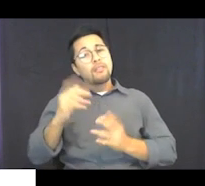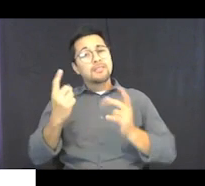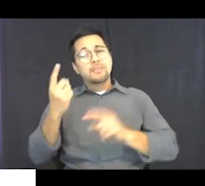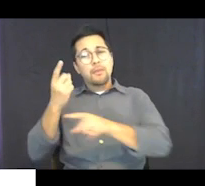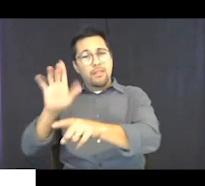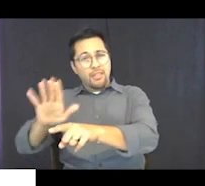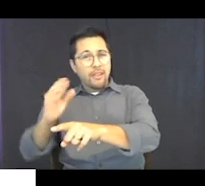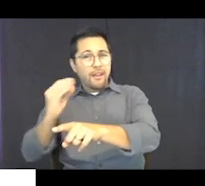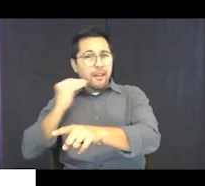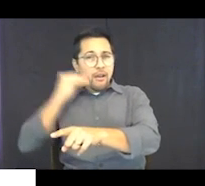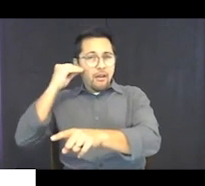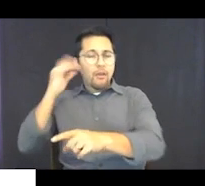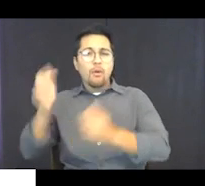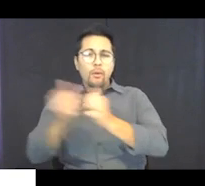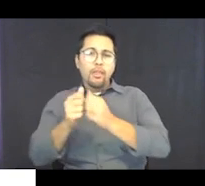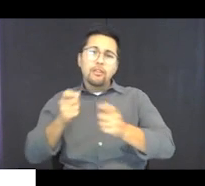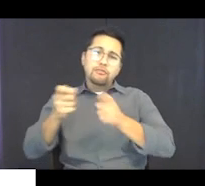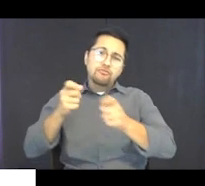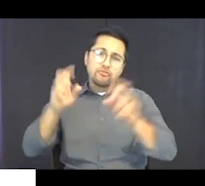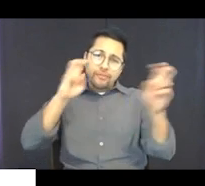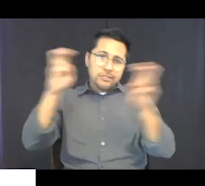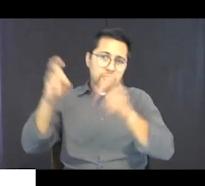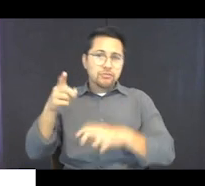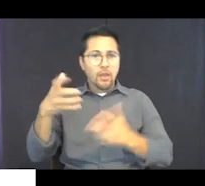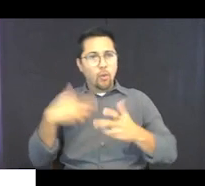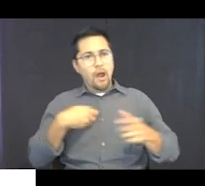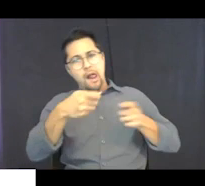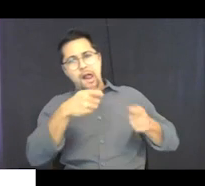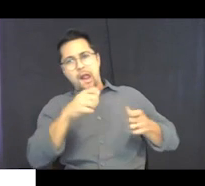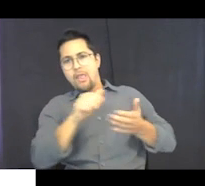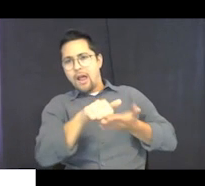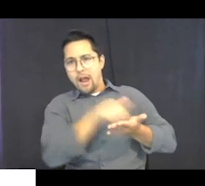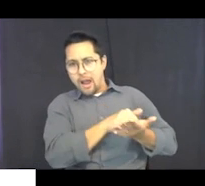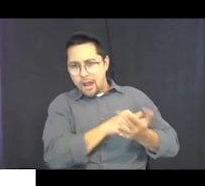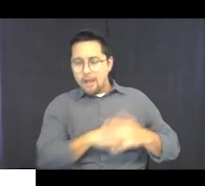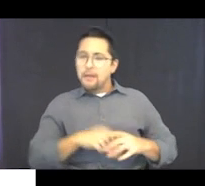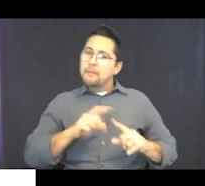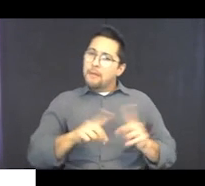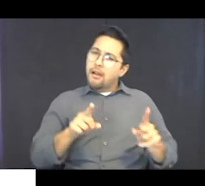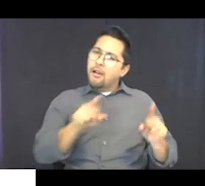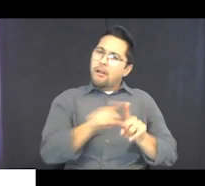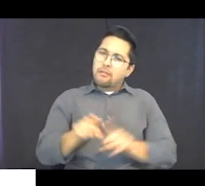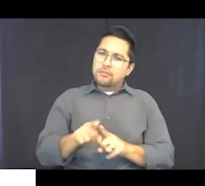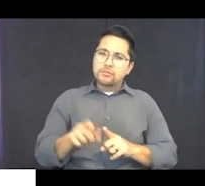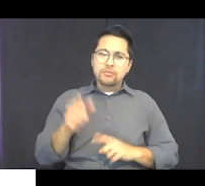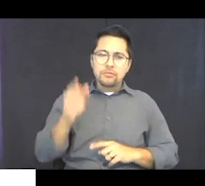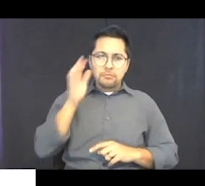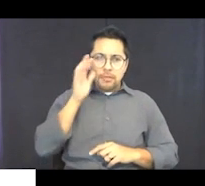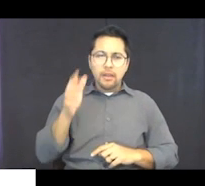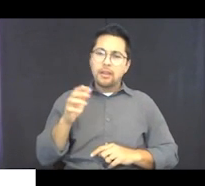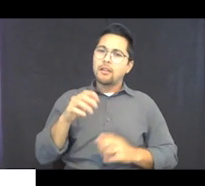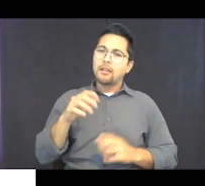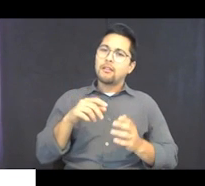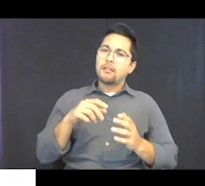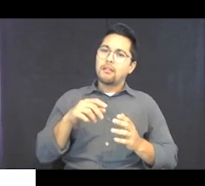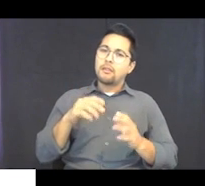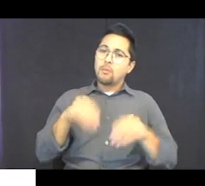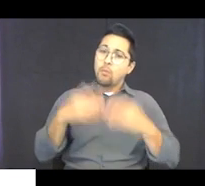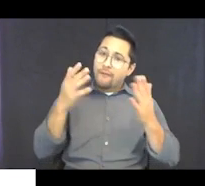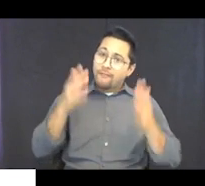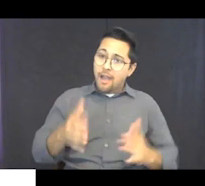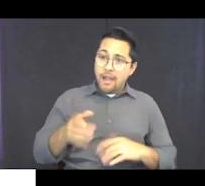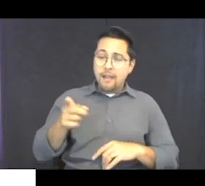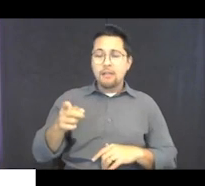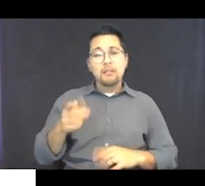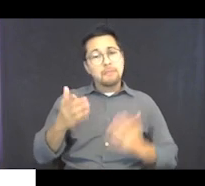with control issues who wants to manage the account, but also be the paid provider who might convince someone